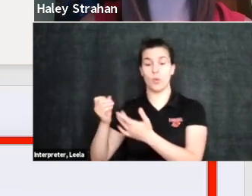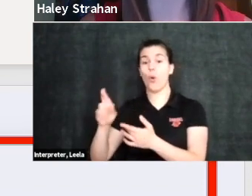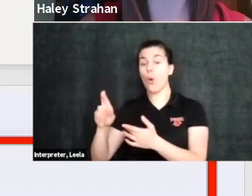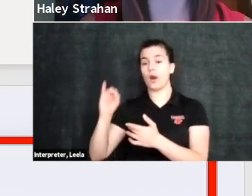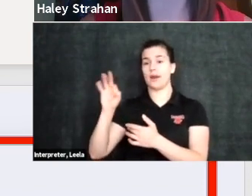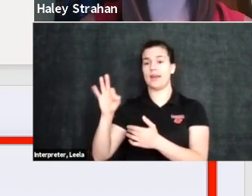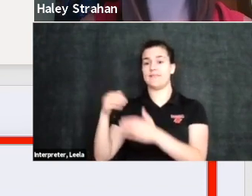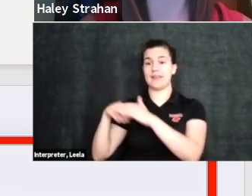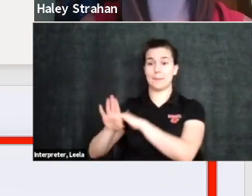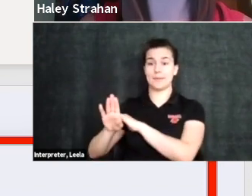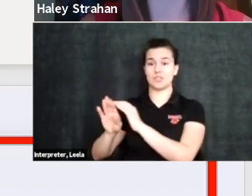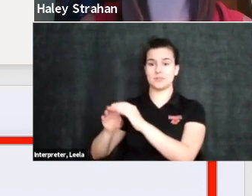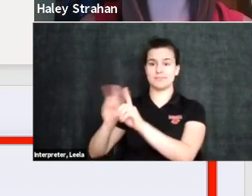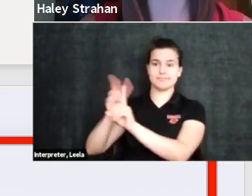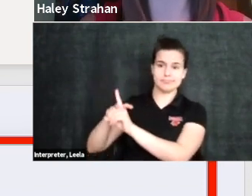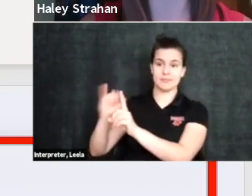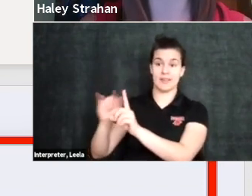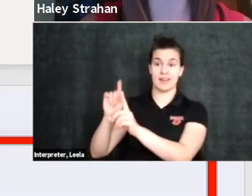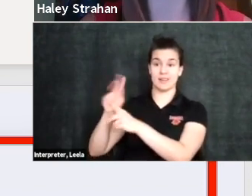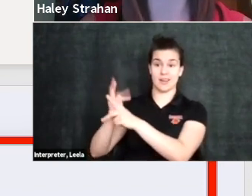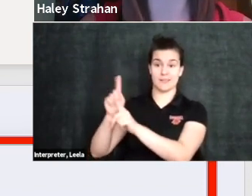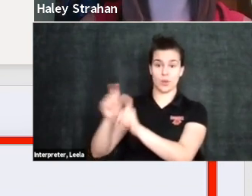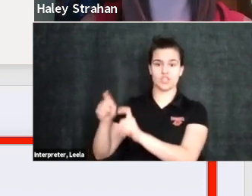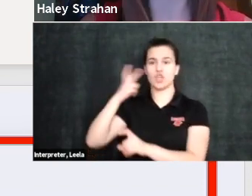can see at the bottom we have the address. It's